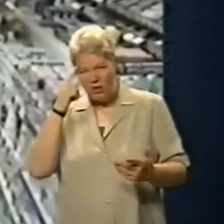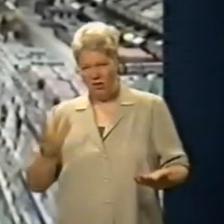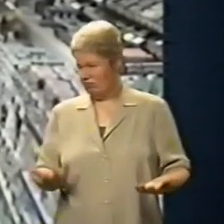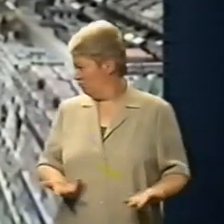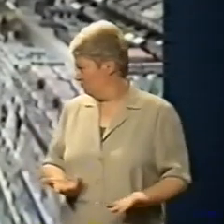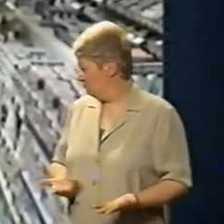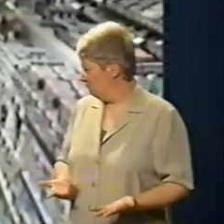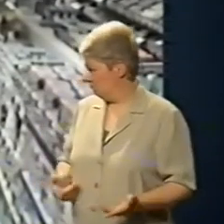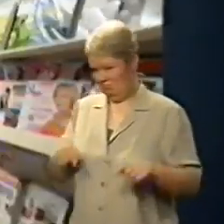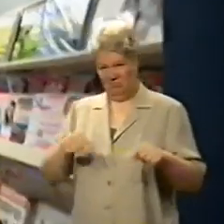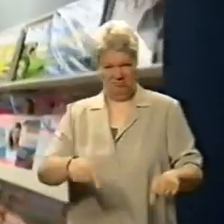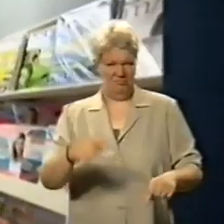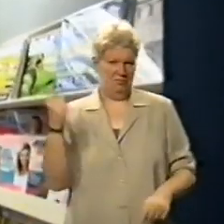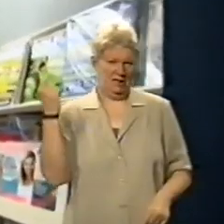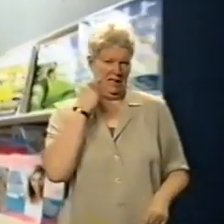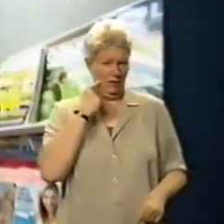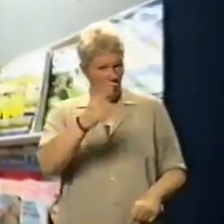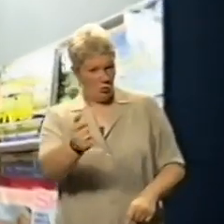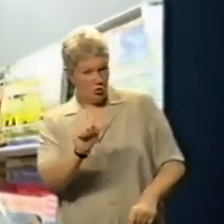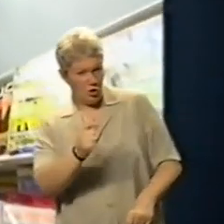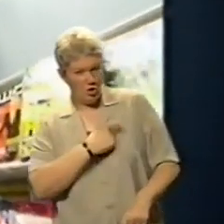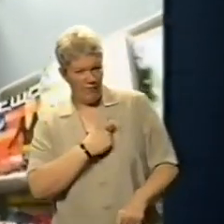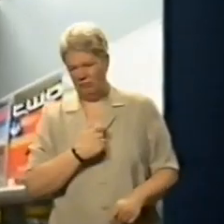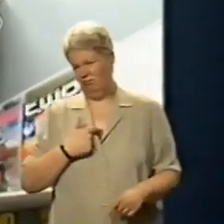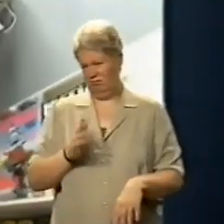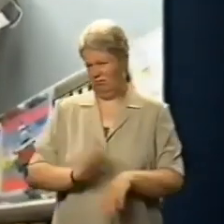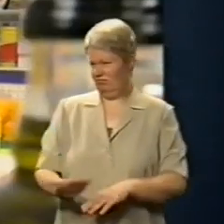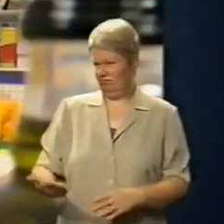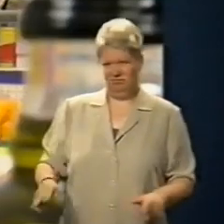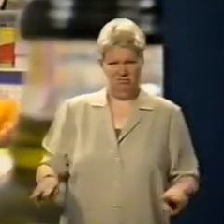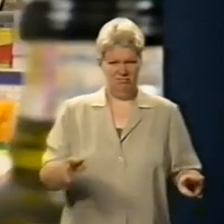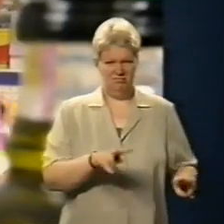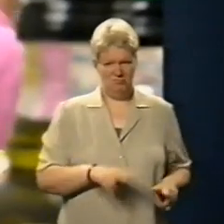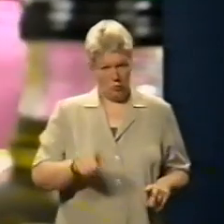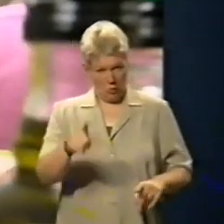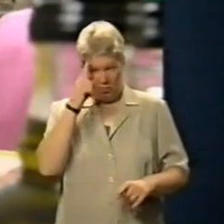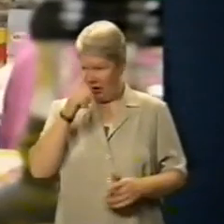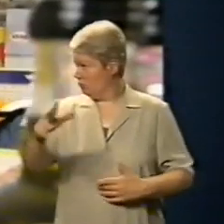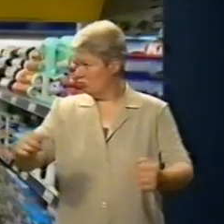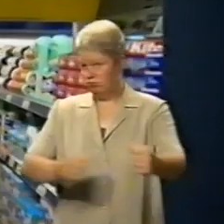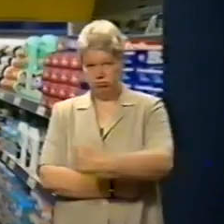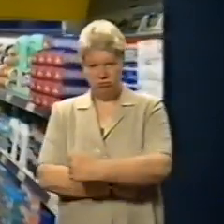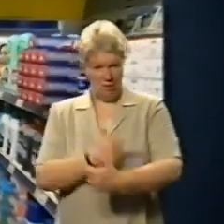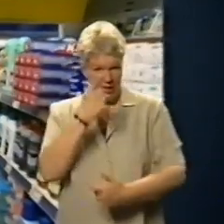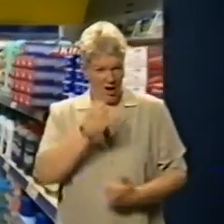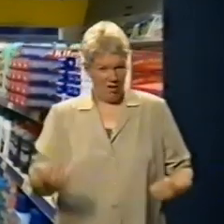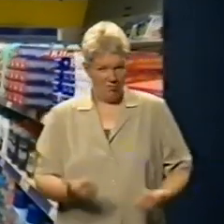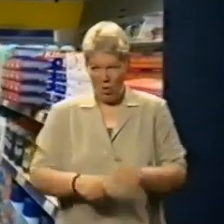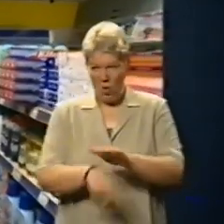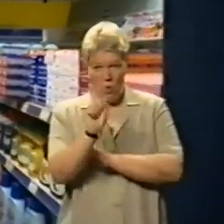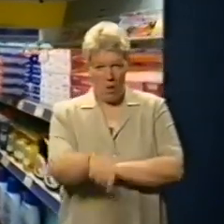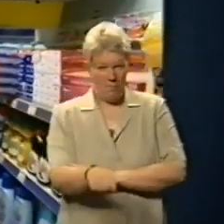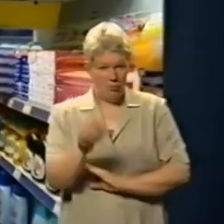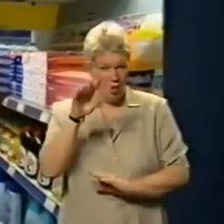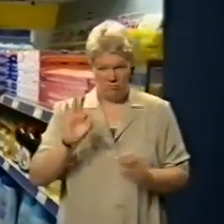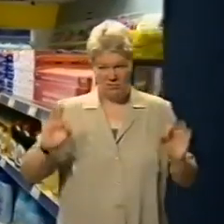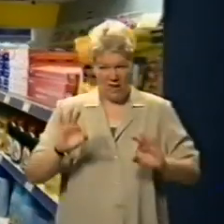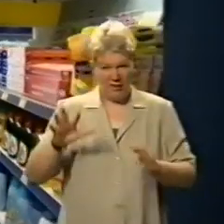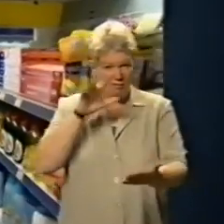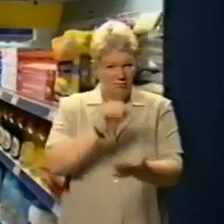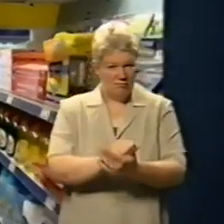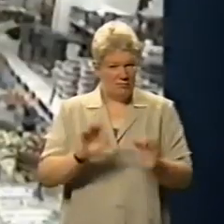I reckon it's easy. Feeling a bit nervous about it or not? No, not really. You reckon you're going to steal this bottle and get out of the shop without us detecting